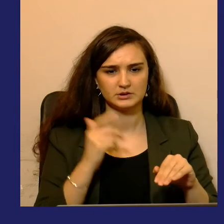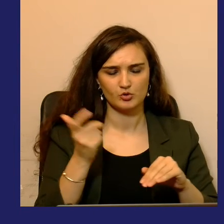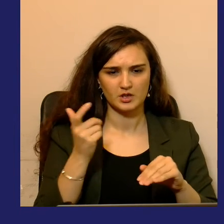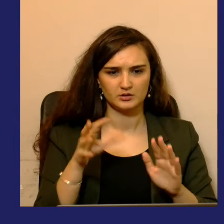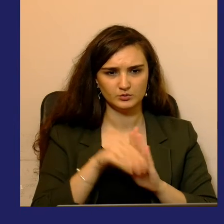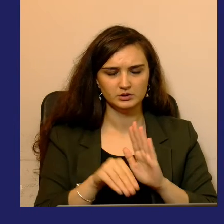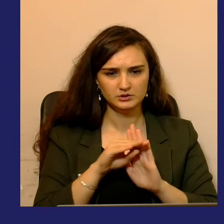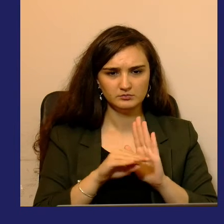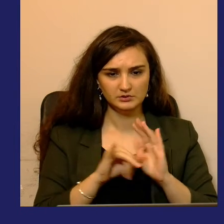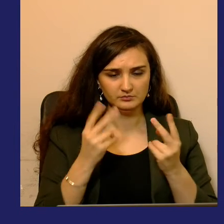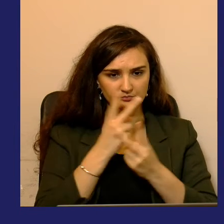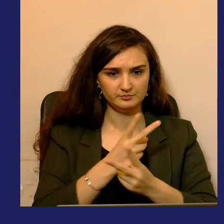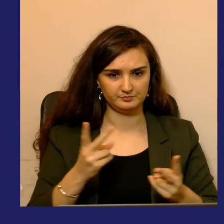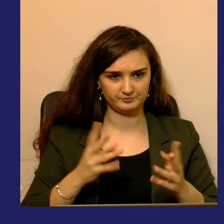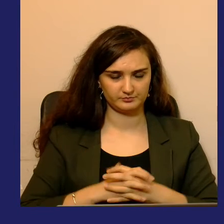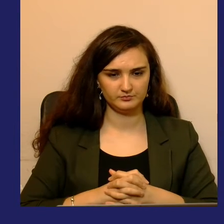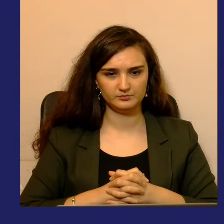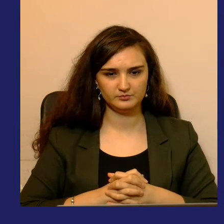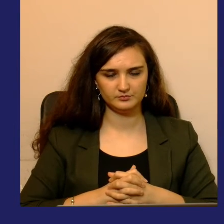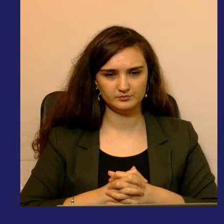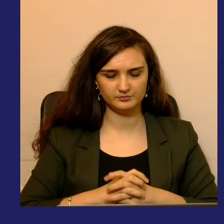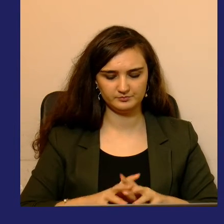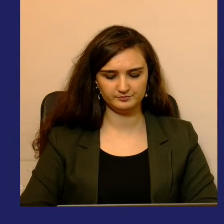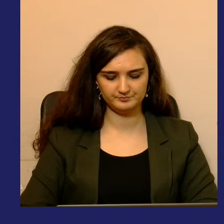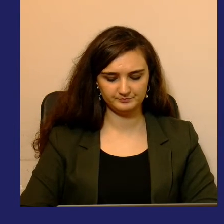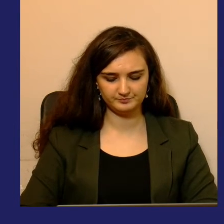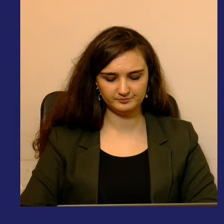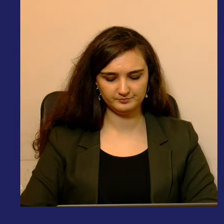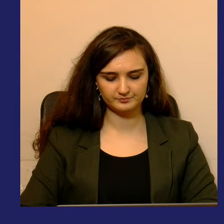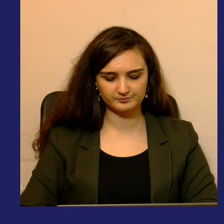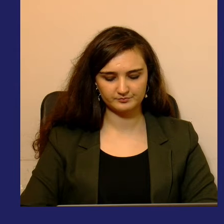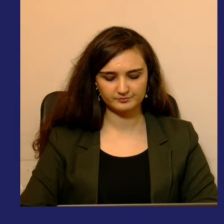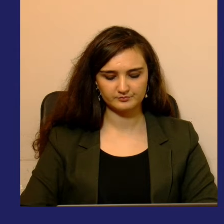sort of situation very comparable to Peru, to Ecuador,